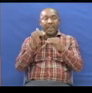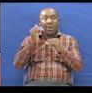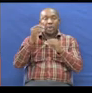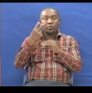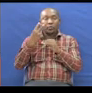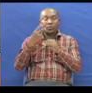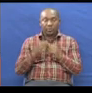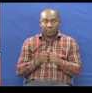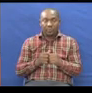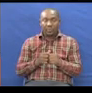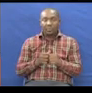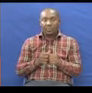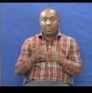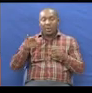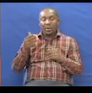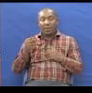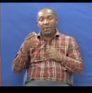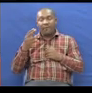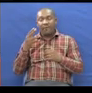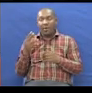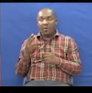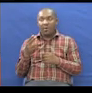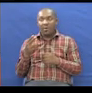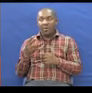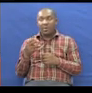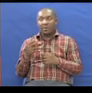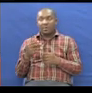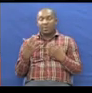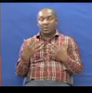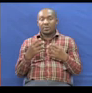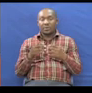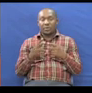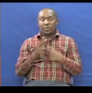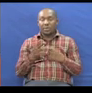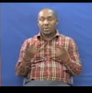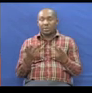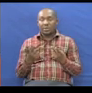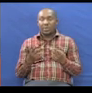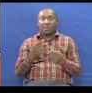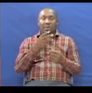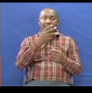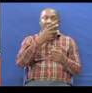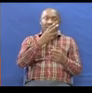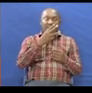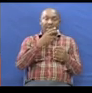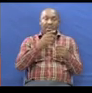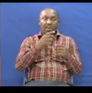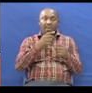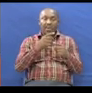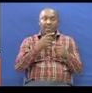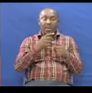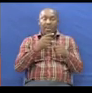form? Yes. This here can be written solution as 3 power 2